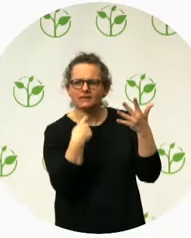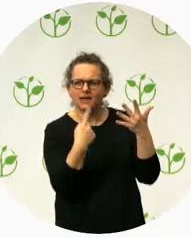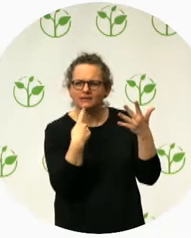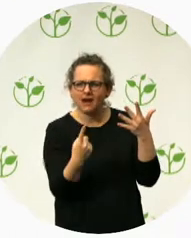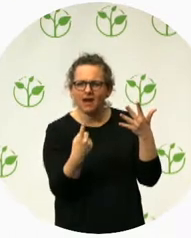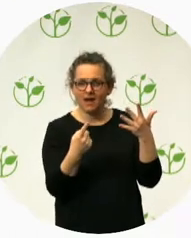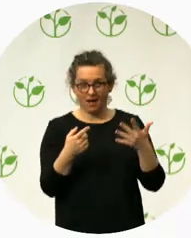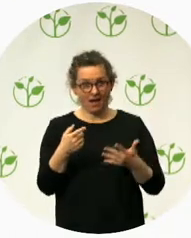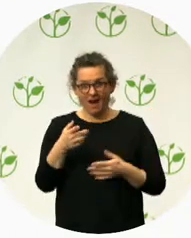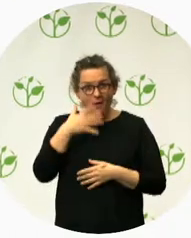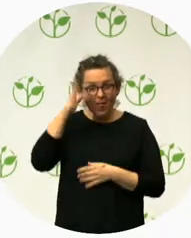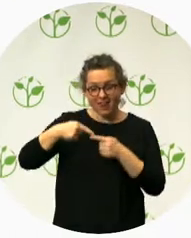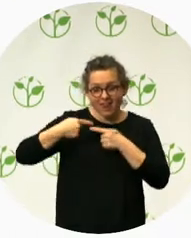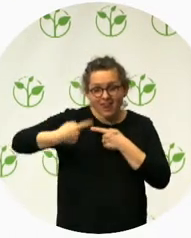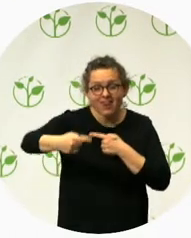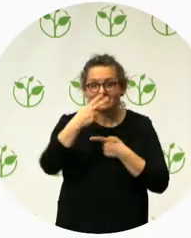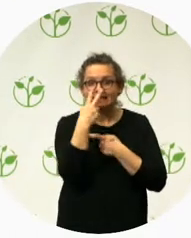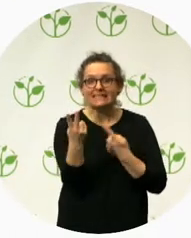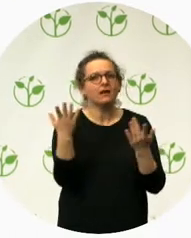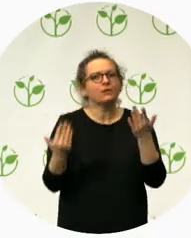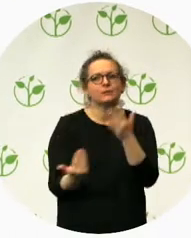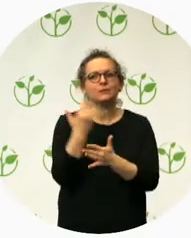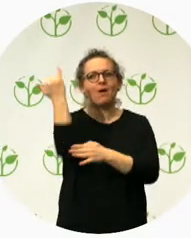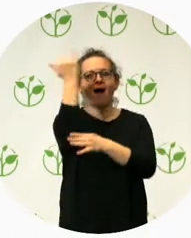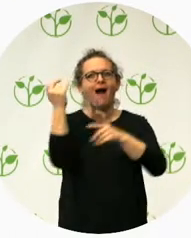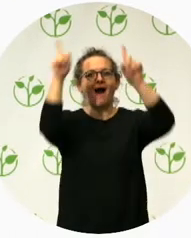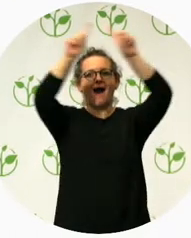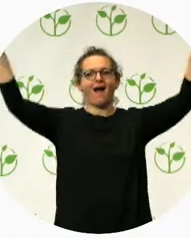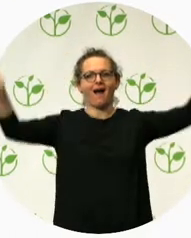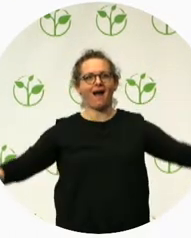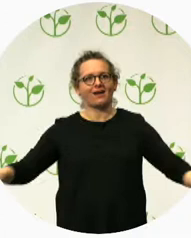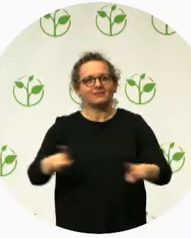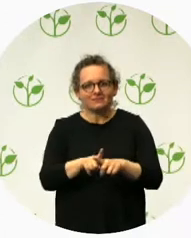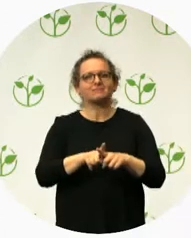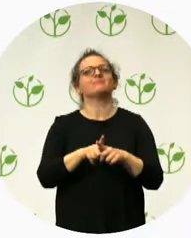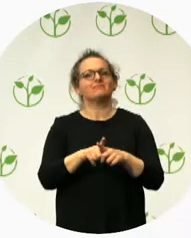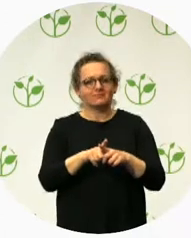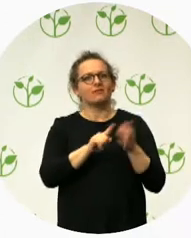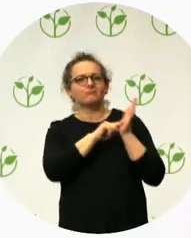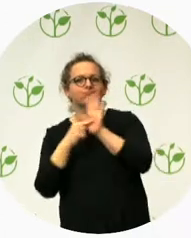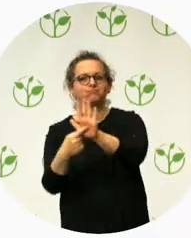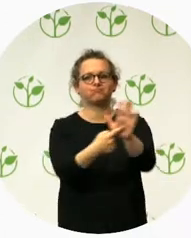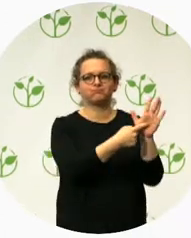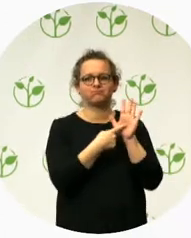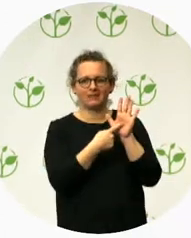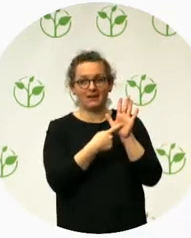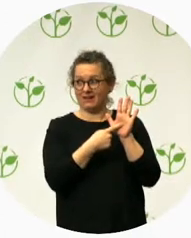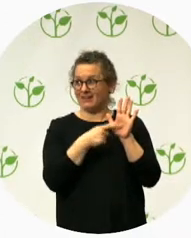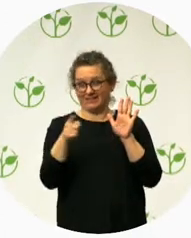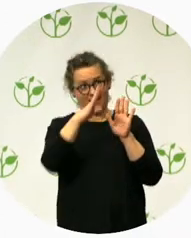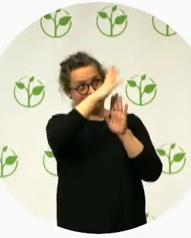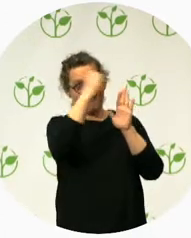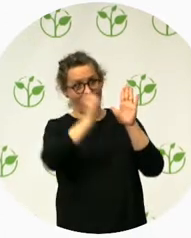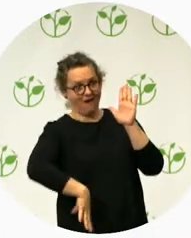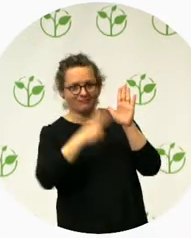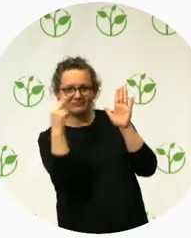that is in the rotunda in the UN. It is very, very unusual such a gift would be accepted into the